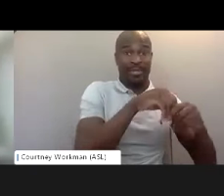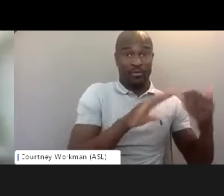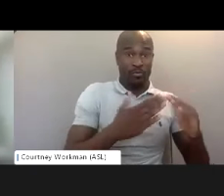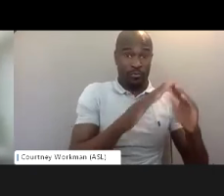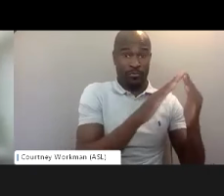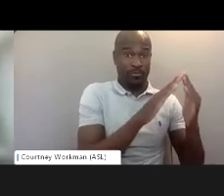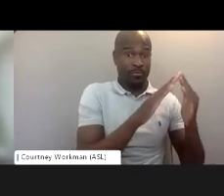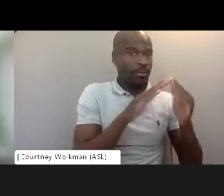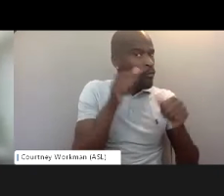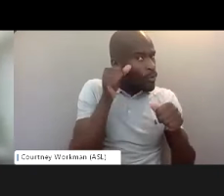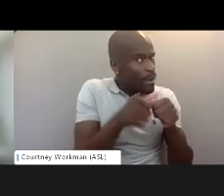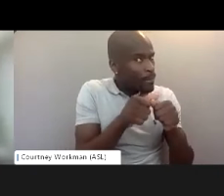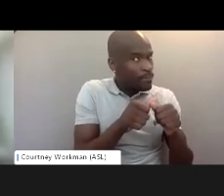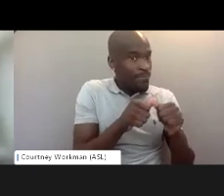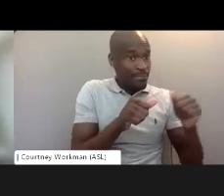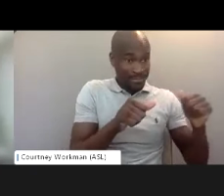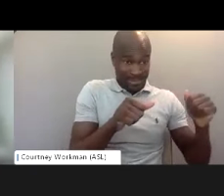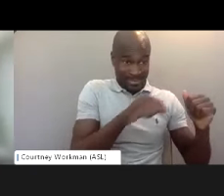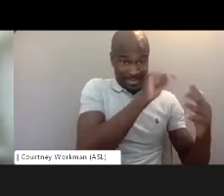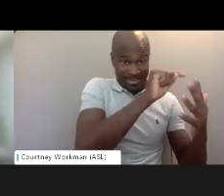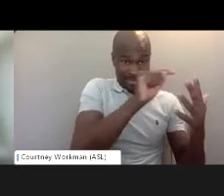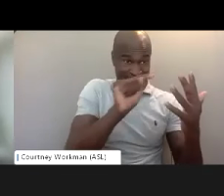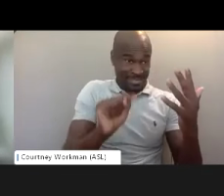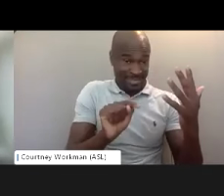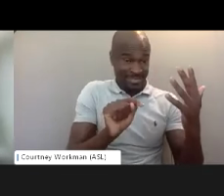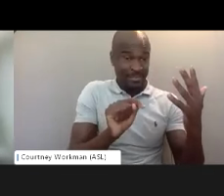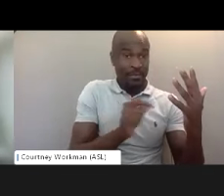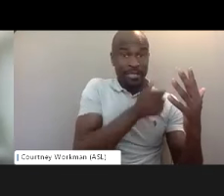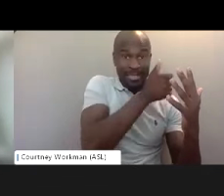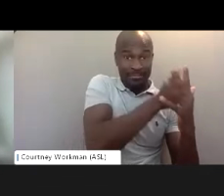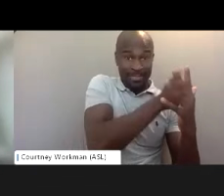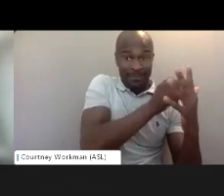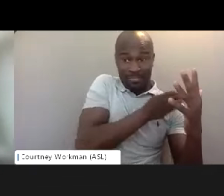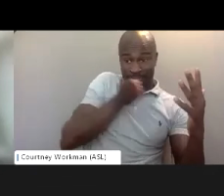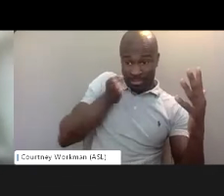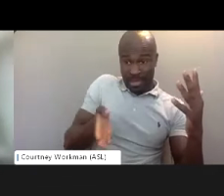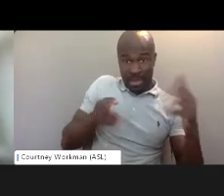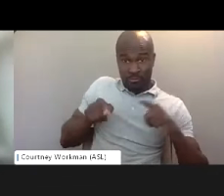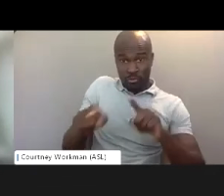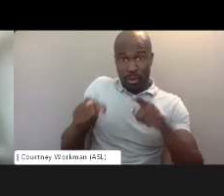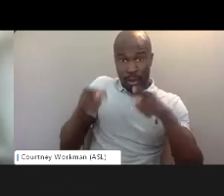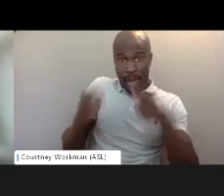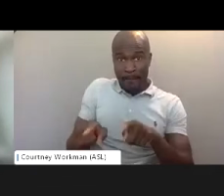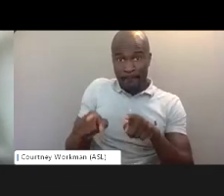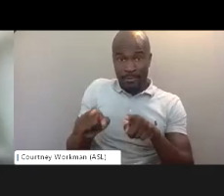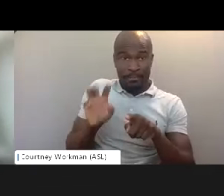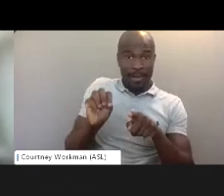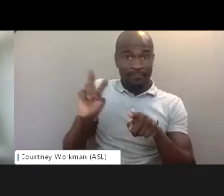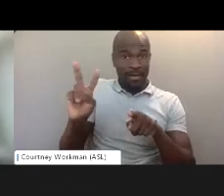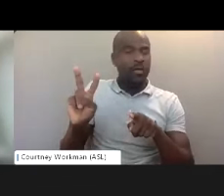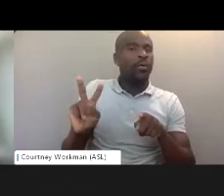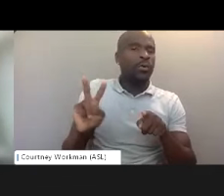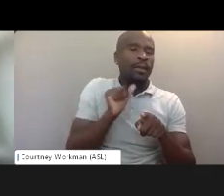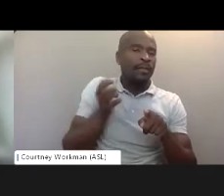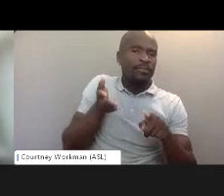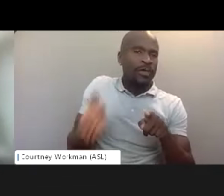are not people, none of these people were present at the mass violence incident when it occurred. But what we found is that they had